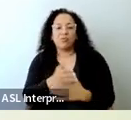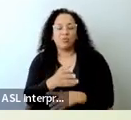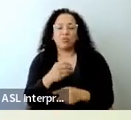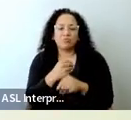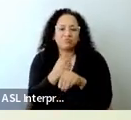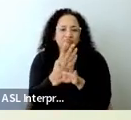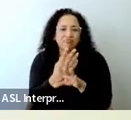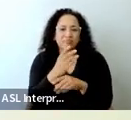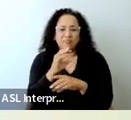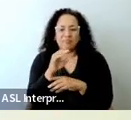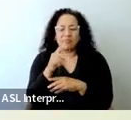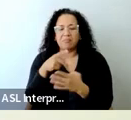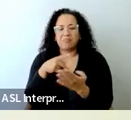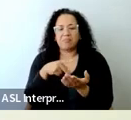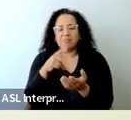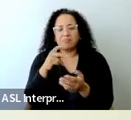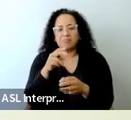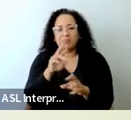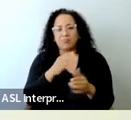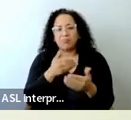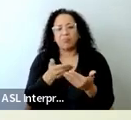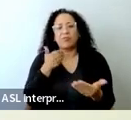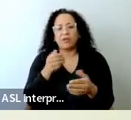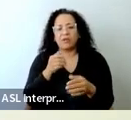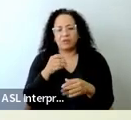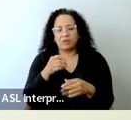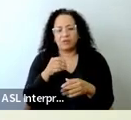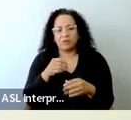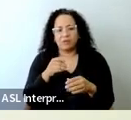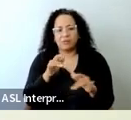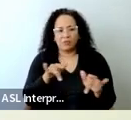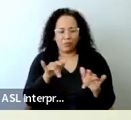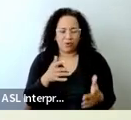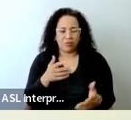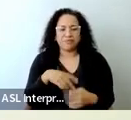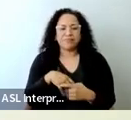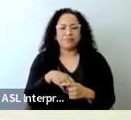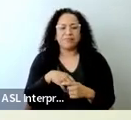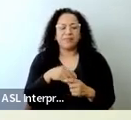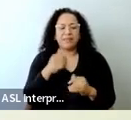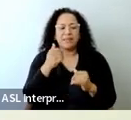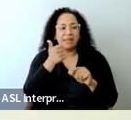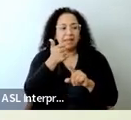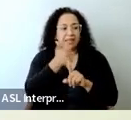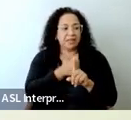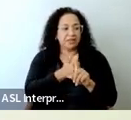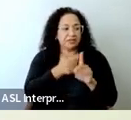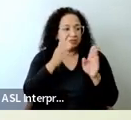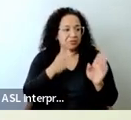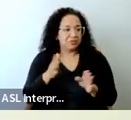module. Many centers will honor an orientation that an individual receives from another